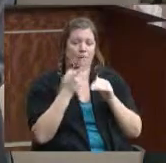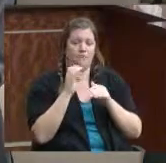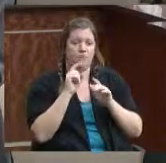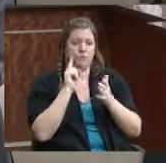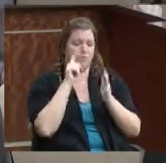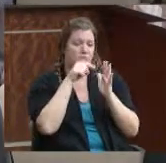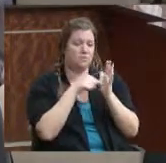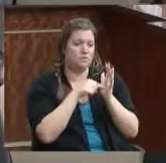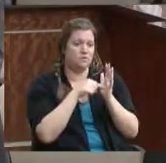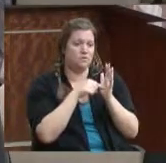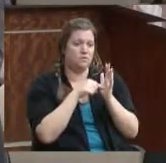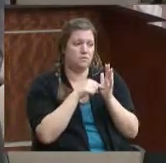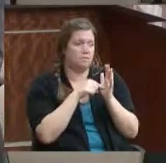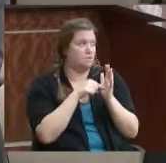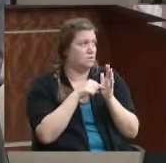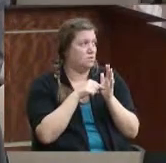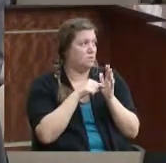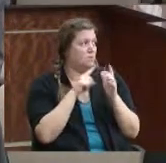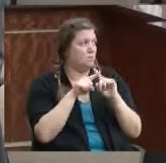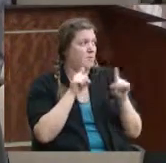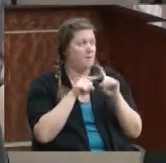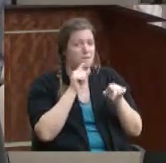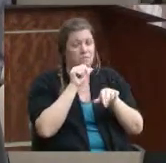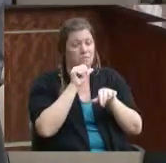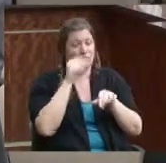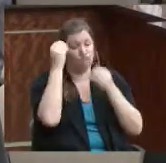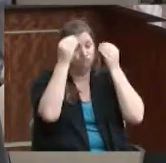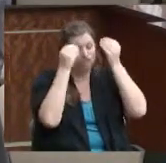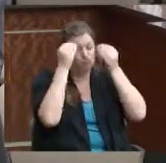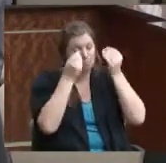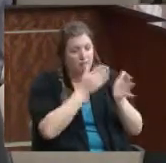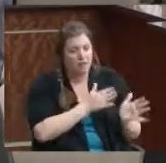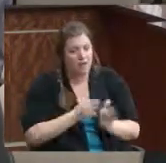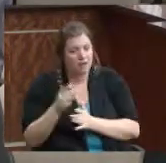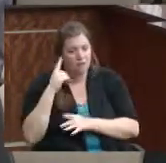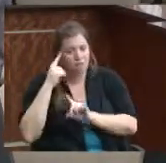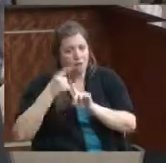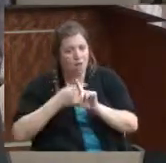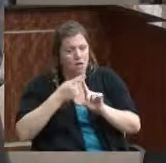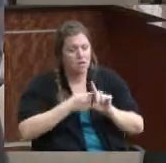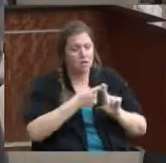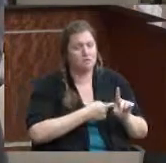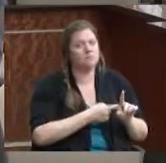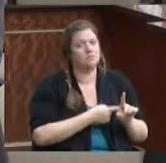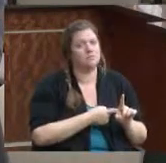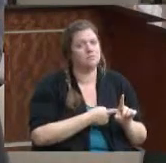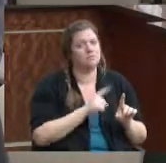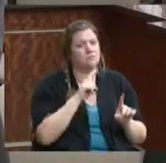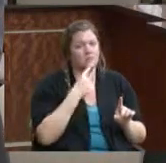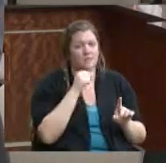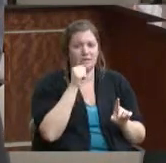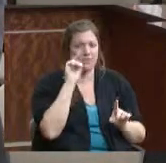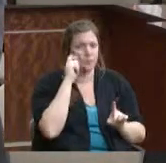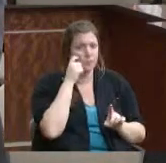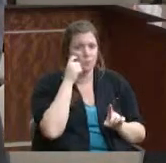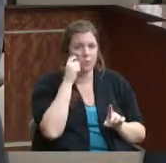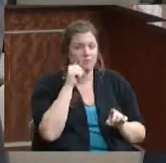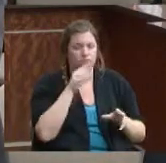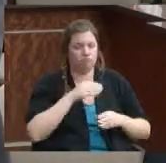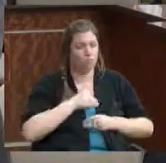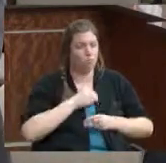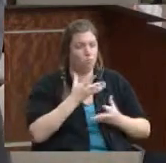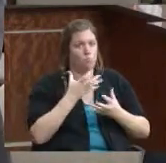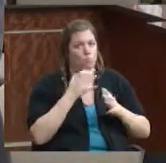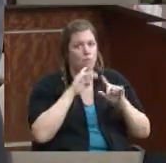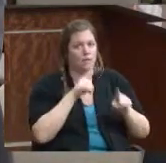weeks' notice, though this has been in the works for months? Take it from me and my disappointed neighbors. It's not cool. And we would like